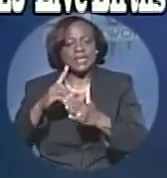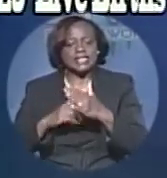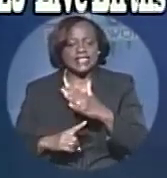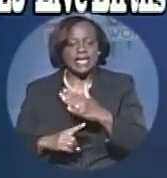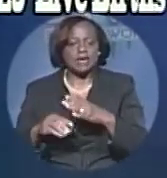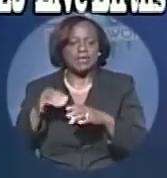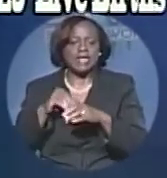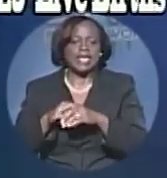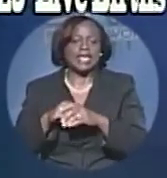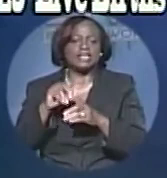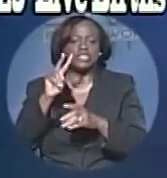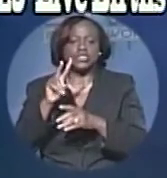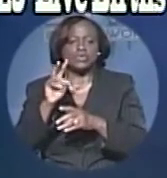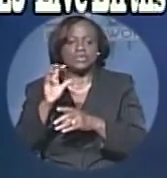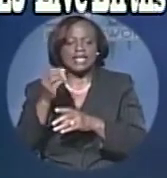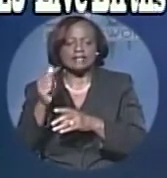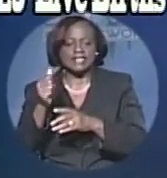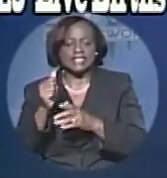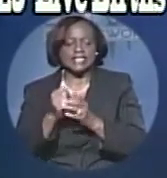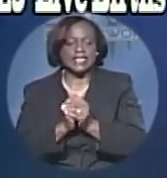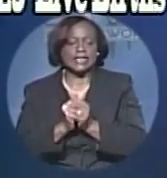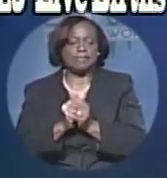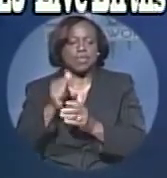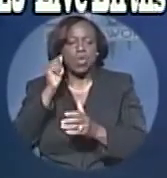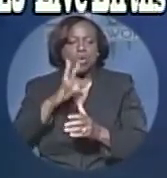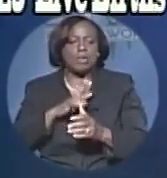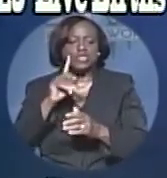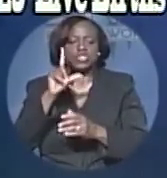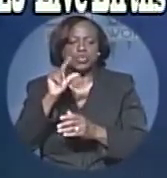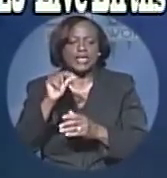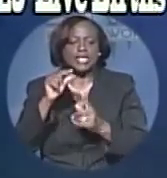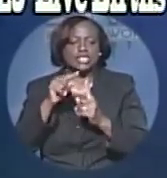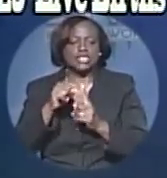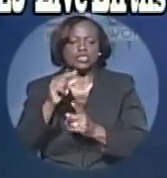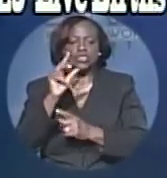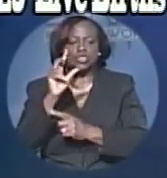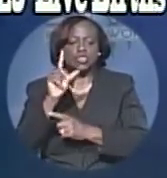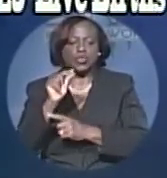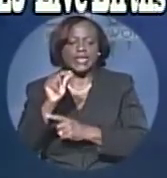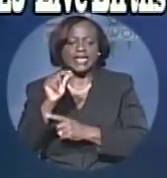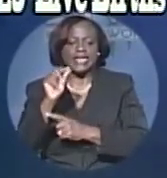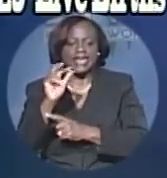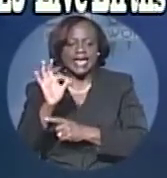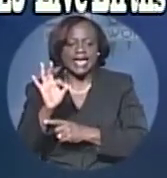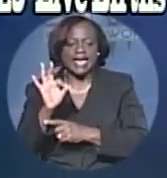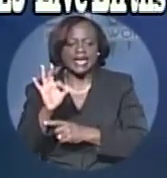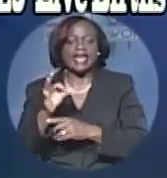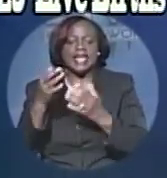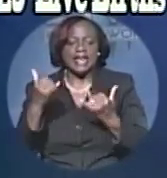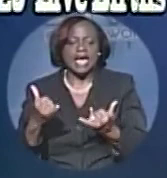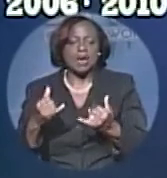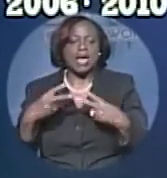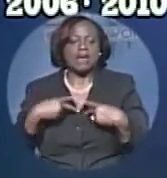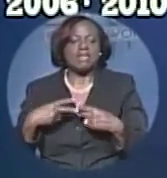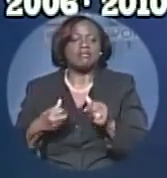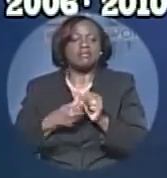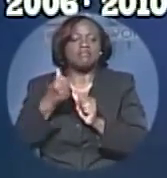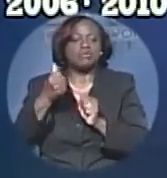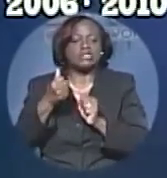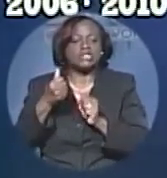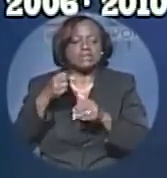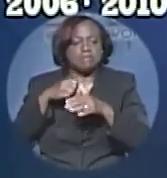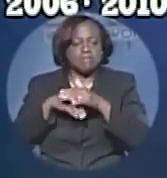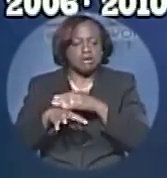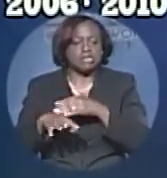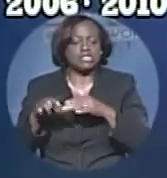in 2010. Now, women ages 20 to 29 years old accounted for the largest proportion of births. The general fertility